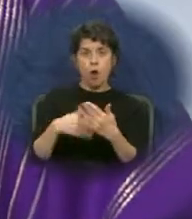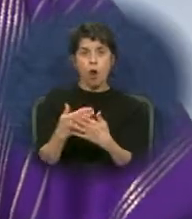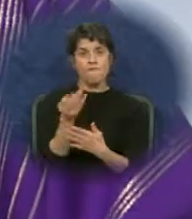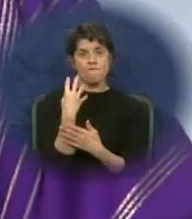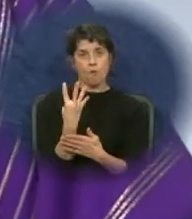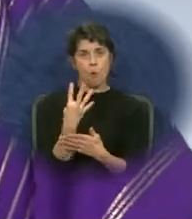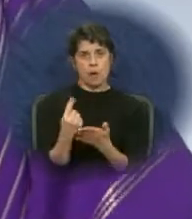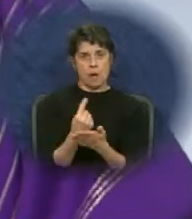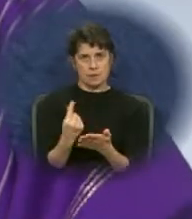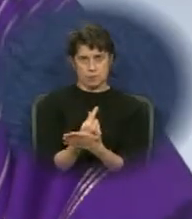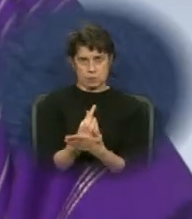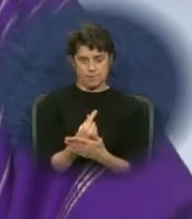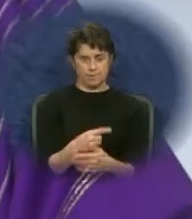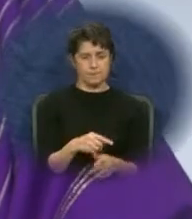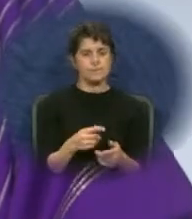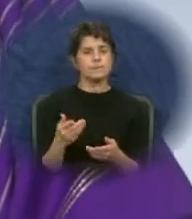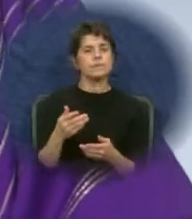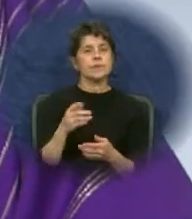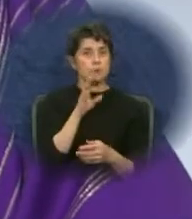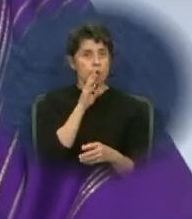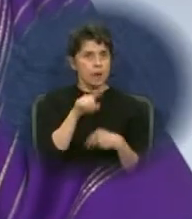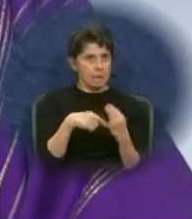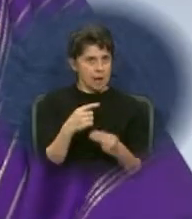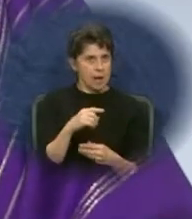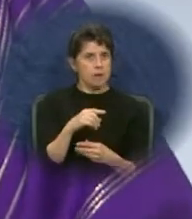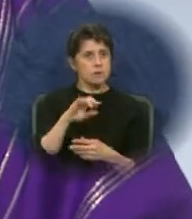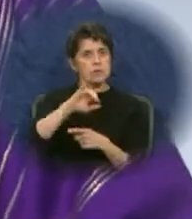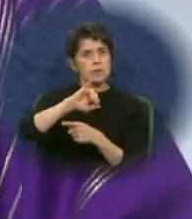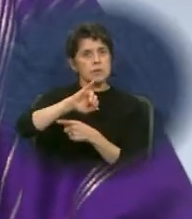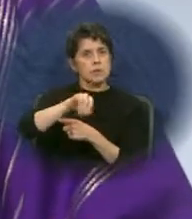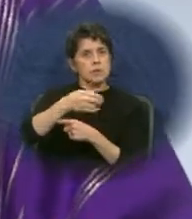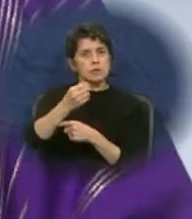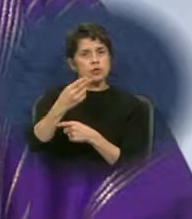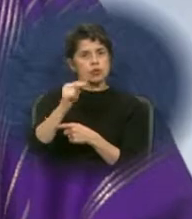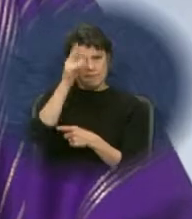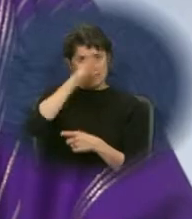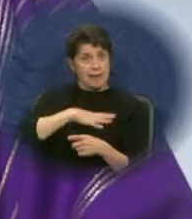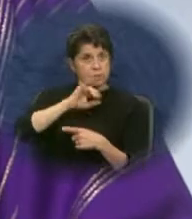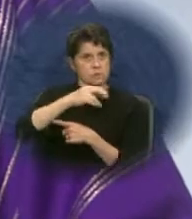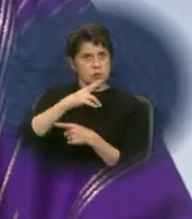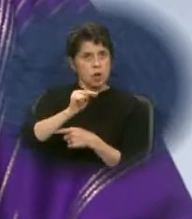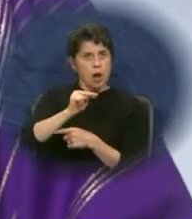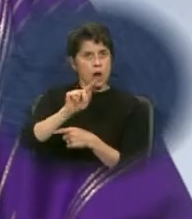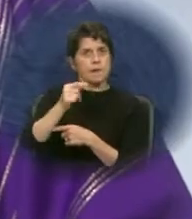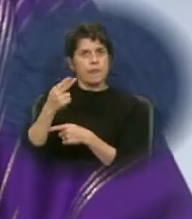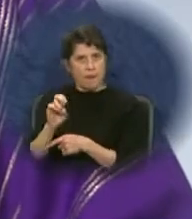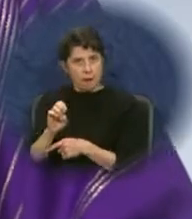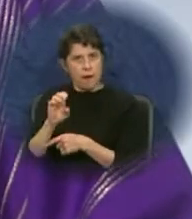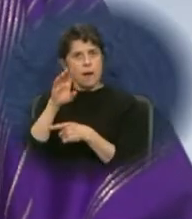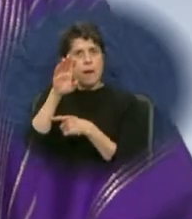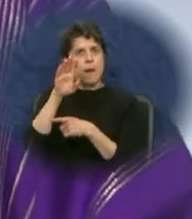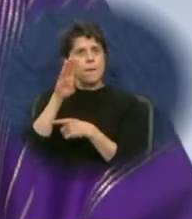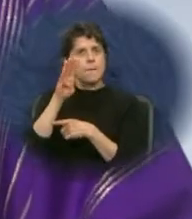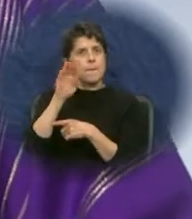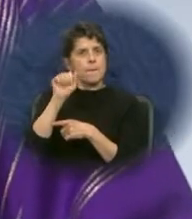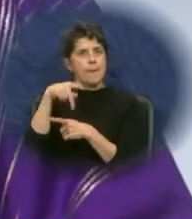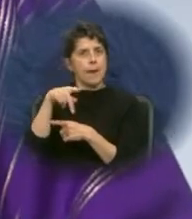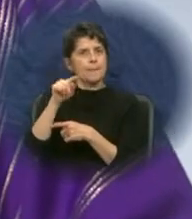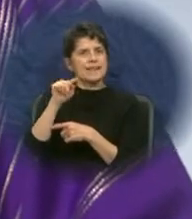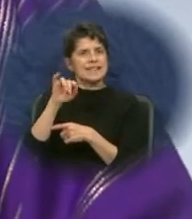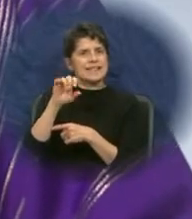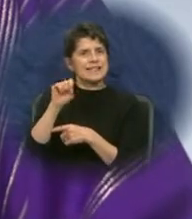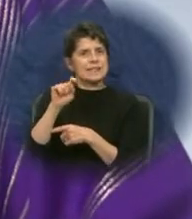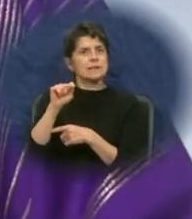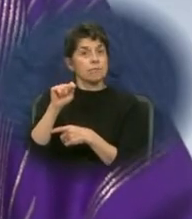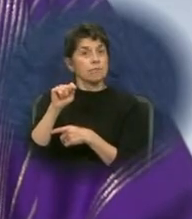John the Baptist, this great herald, the last prophet of the Hebrew Scriptures of the Old Testament. And it's interesting that it said that